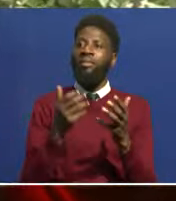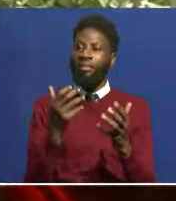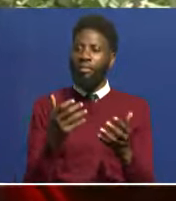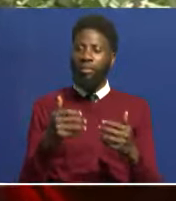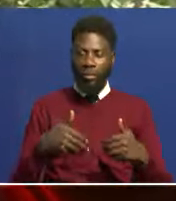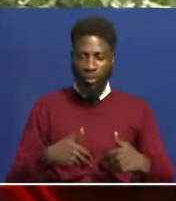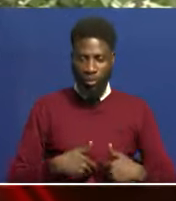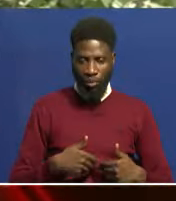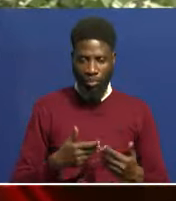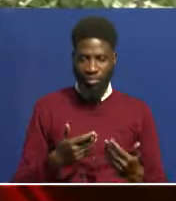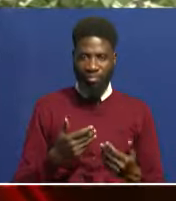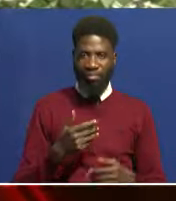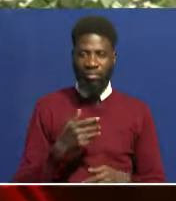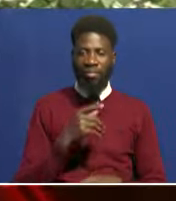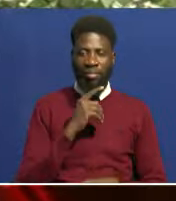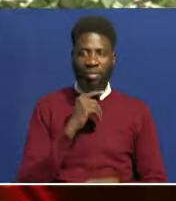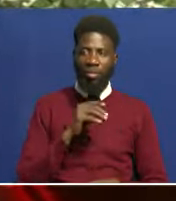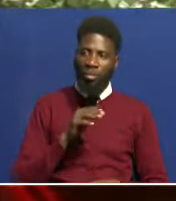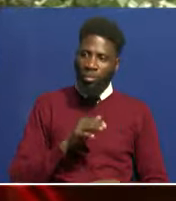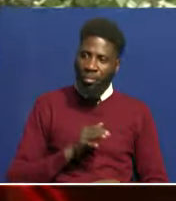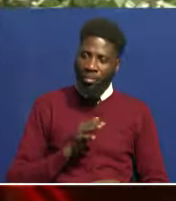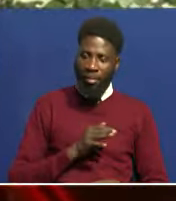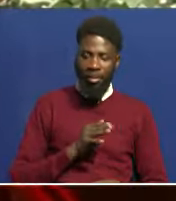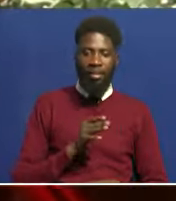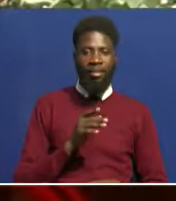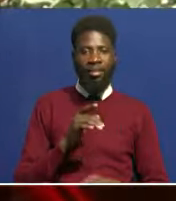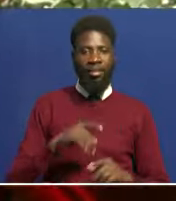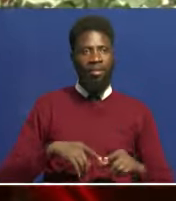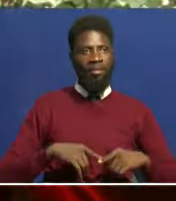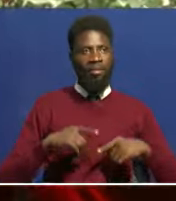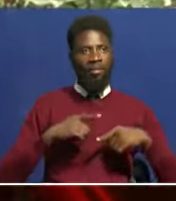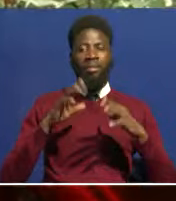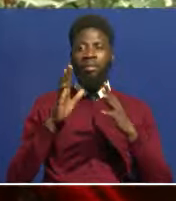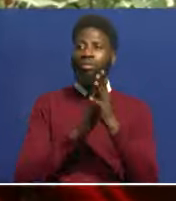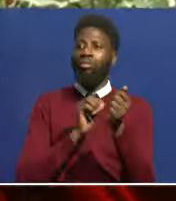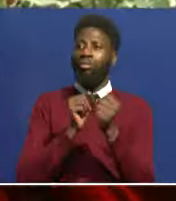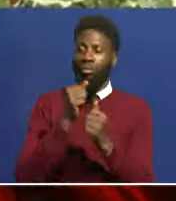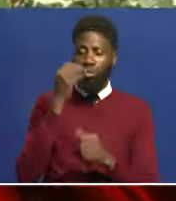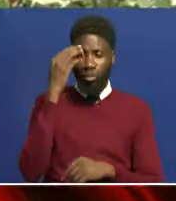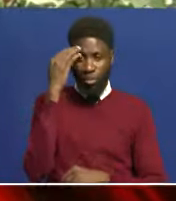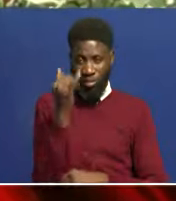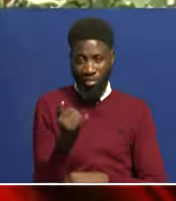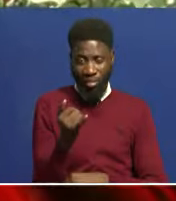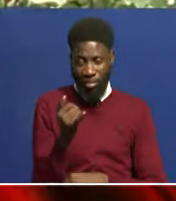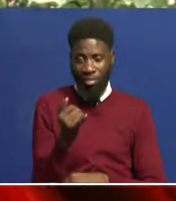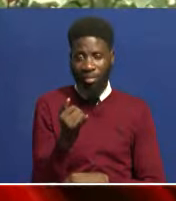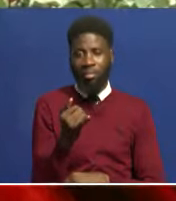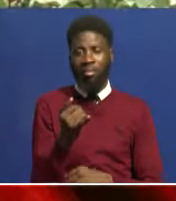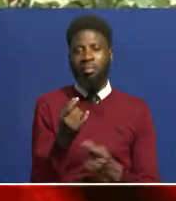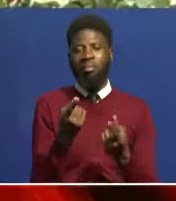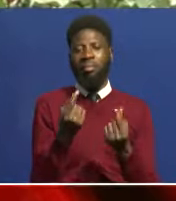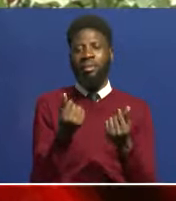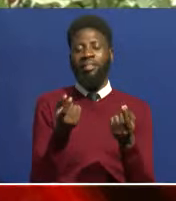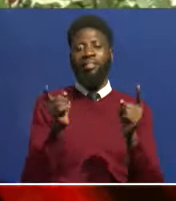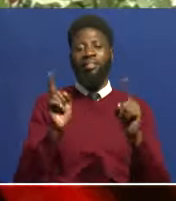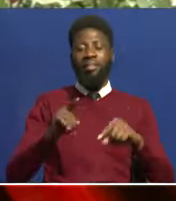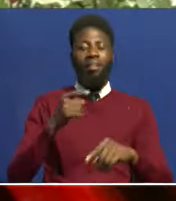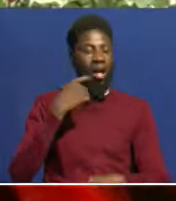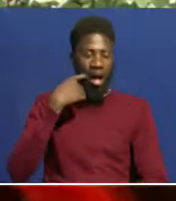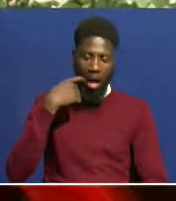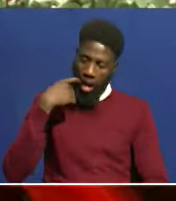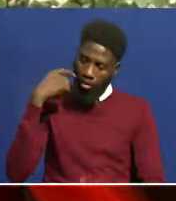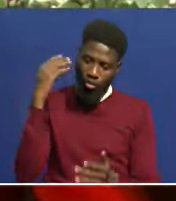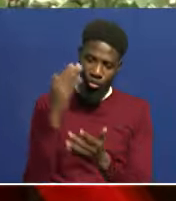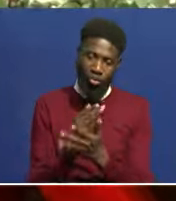mothers, young men are being destroyed by gambling. Addiction is real. Addiction is real. Families are